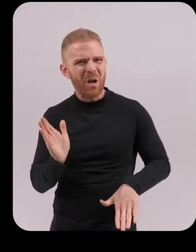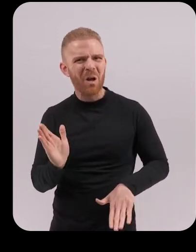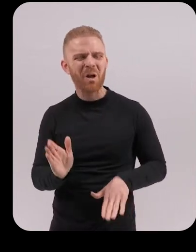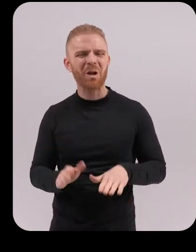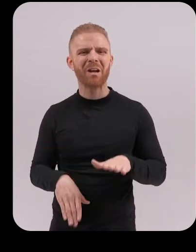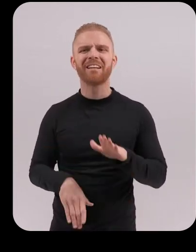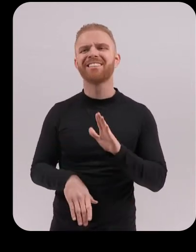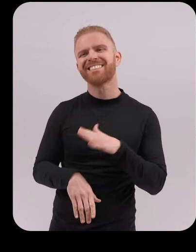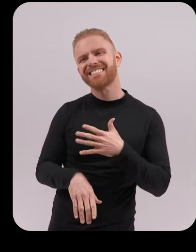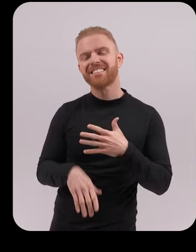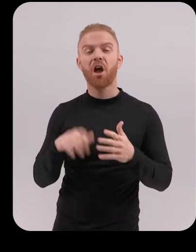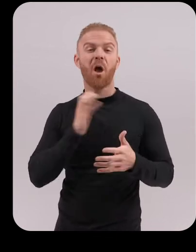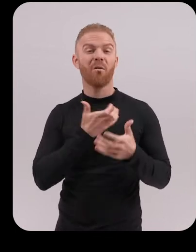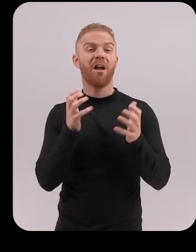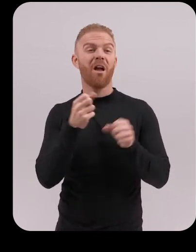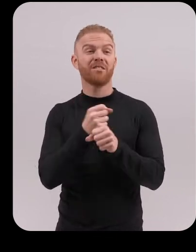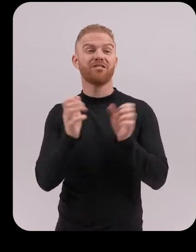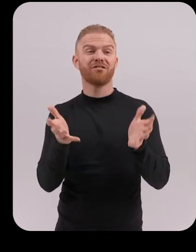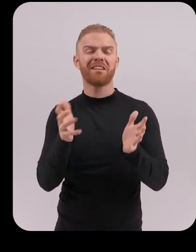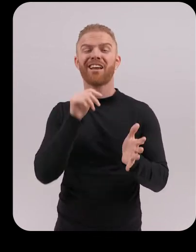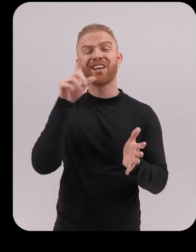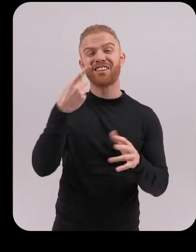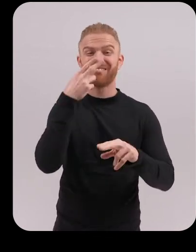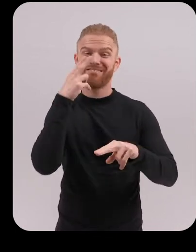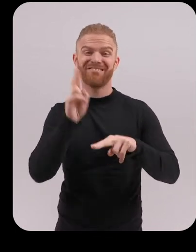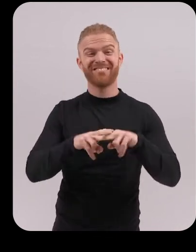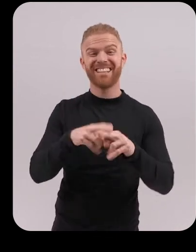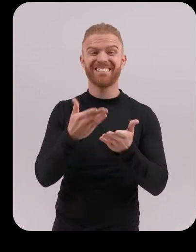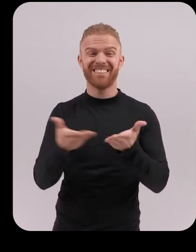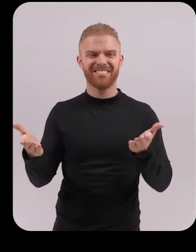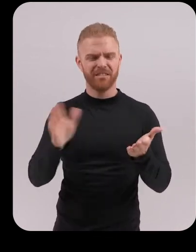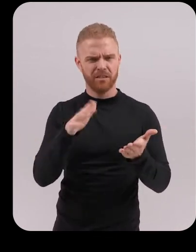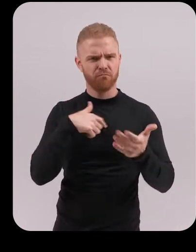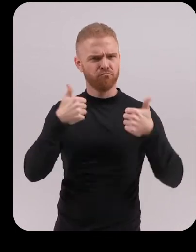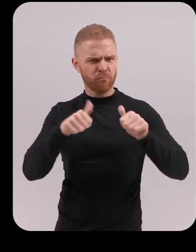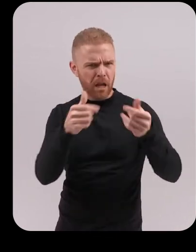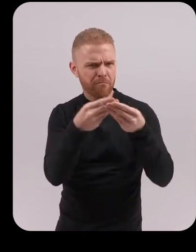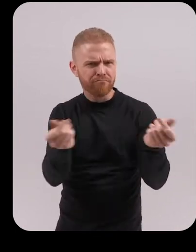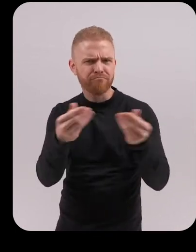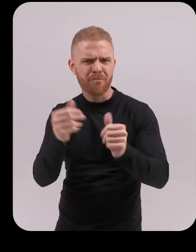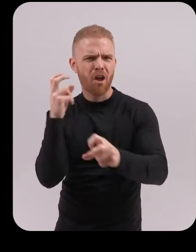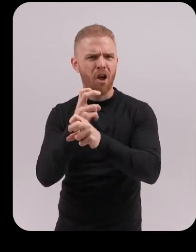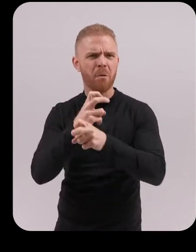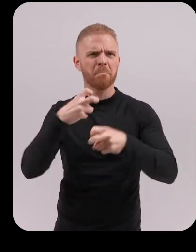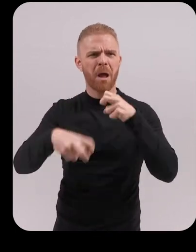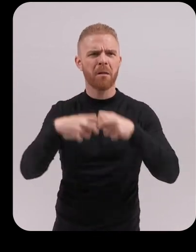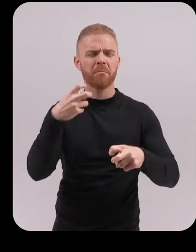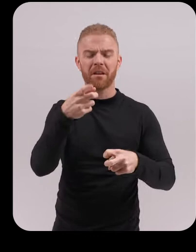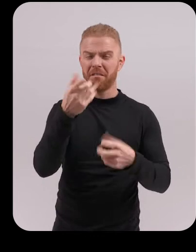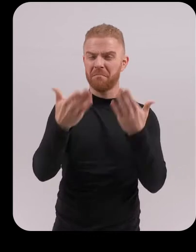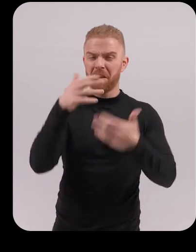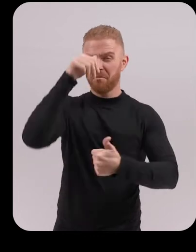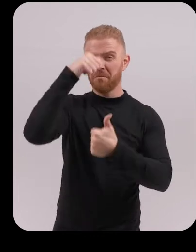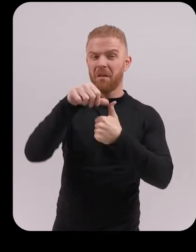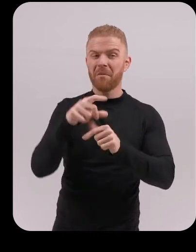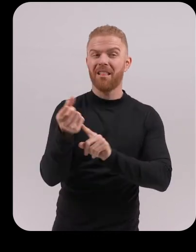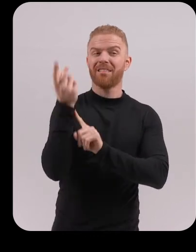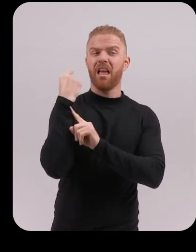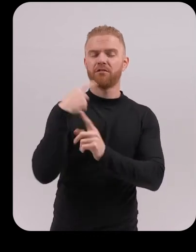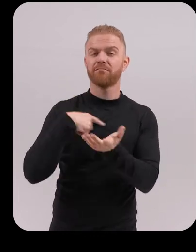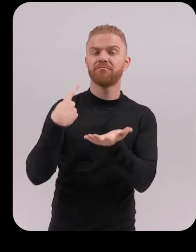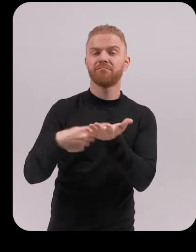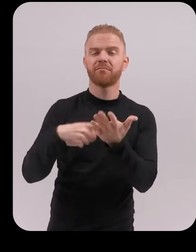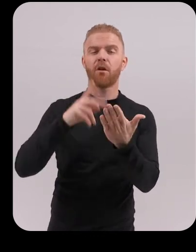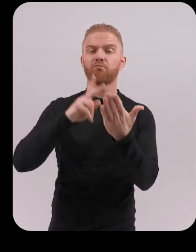Well, our coffee chats, they're not just for the fun stuff. We also try to solve those hard problems. And you might remember last year we